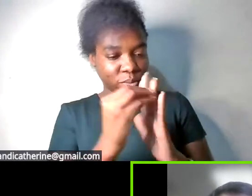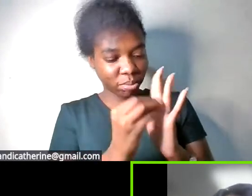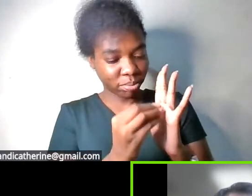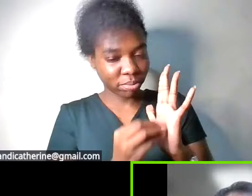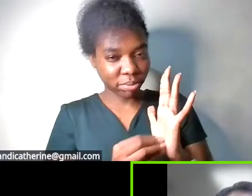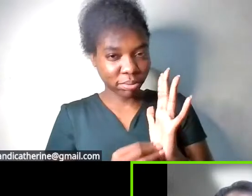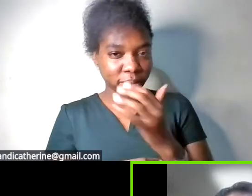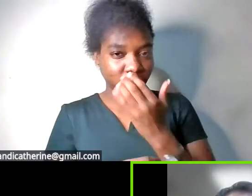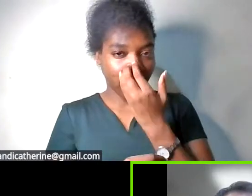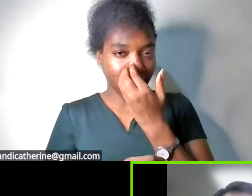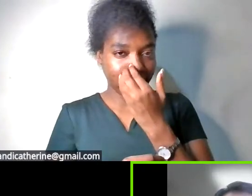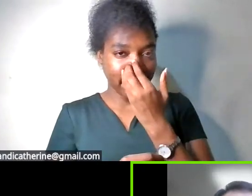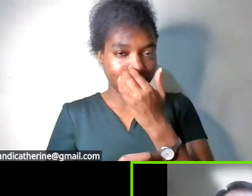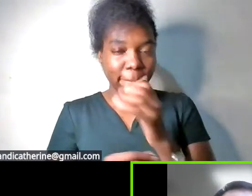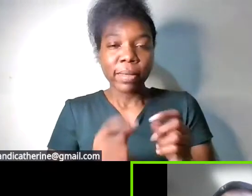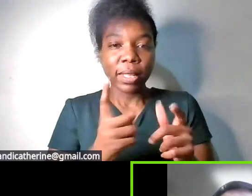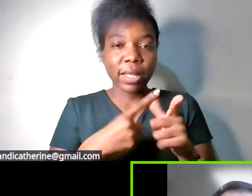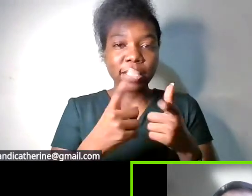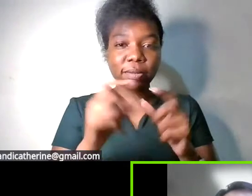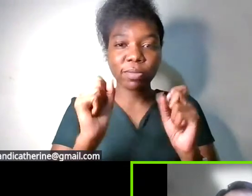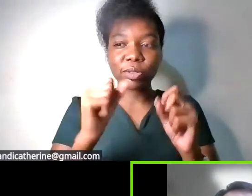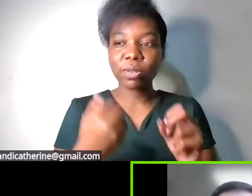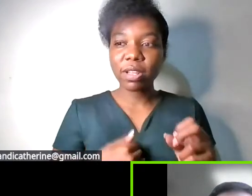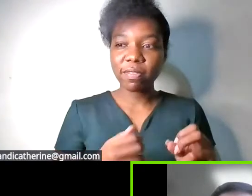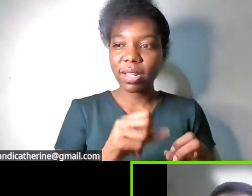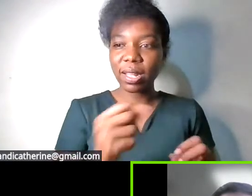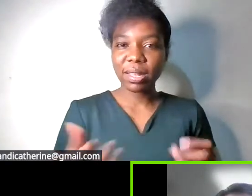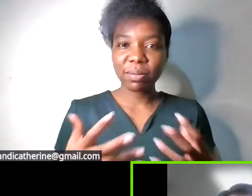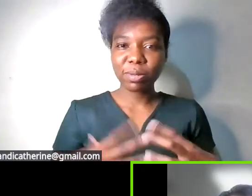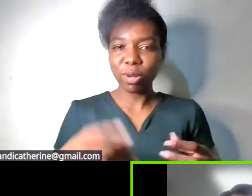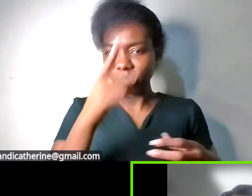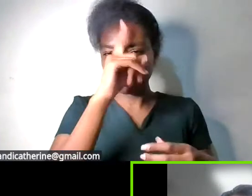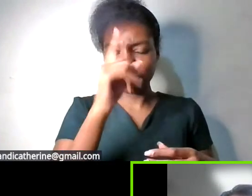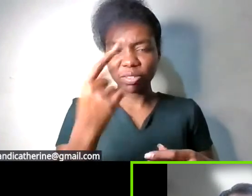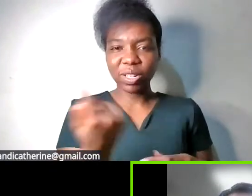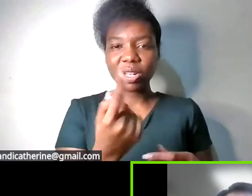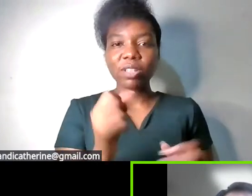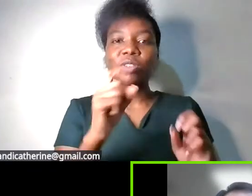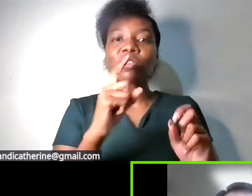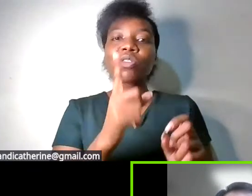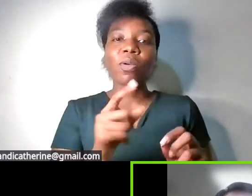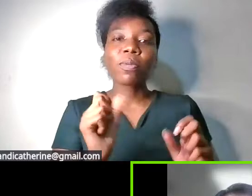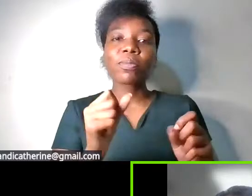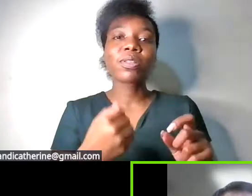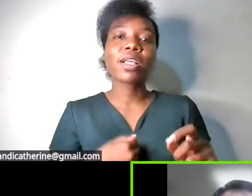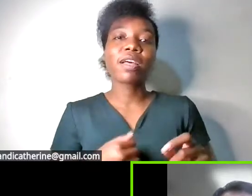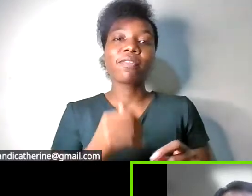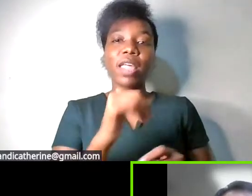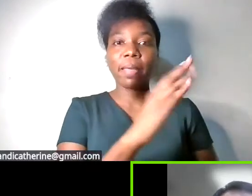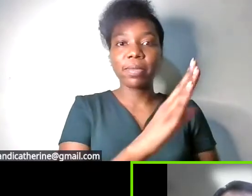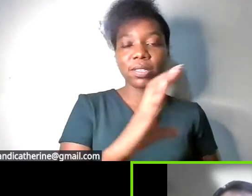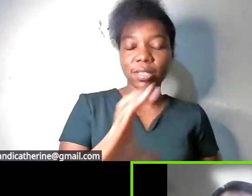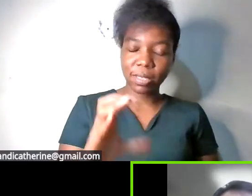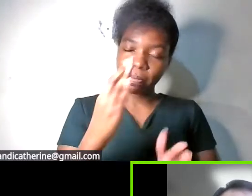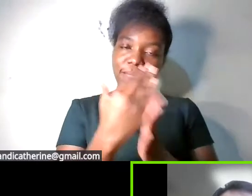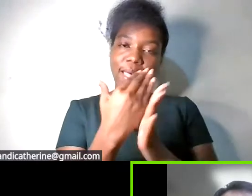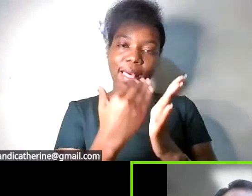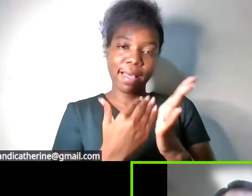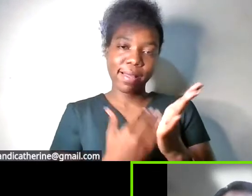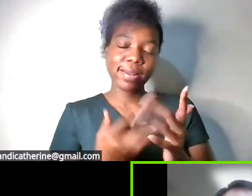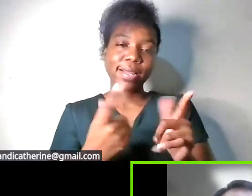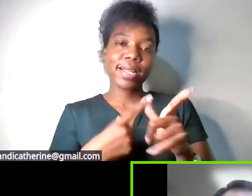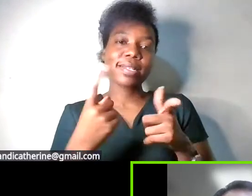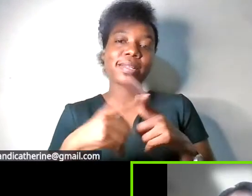some unrealistic goals. So we actually have a plan B and a plan C for the students as well to ensure at least that they get into